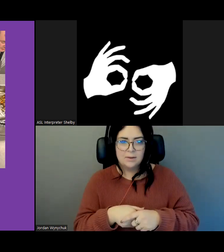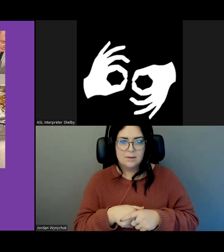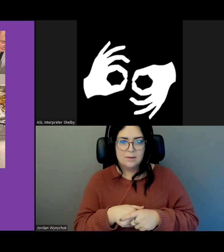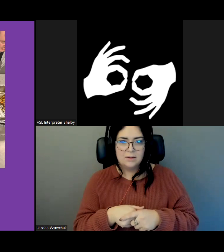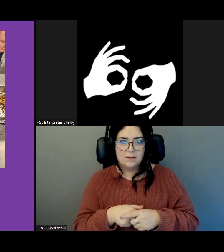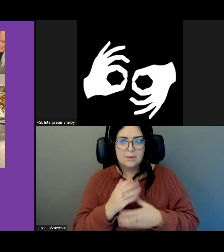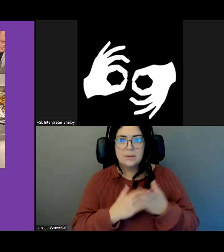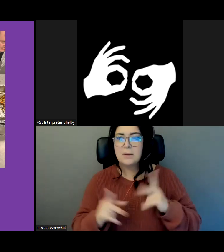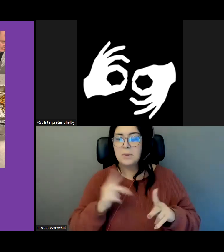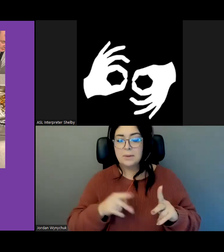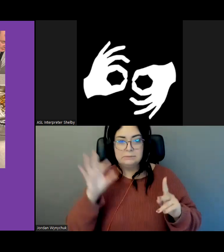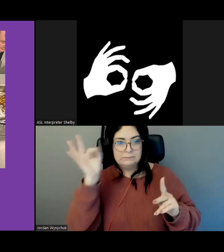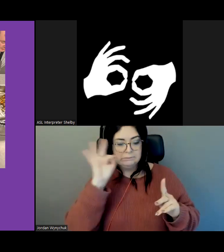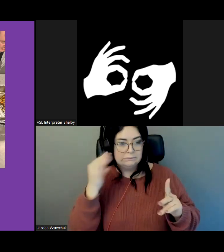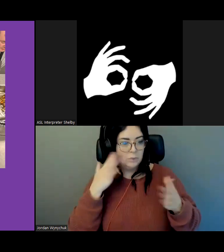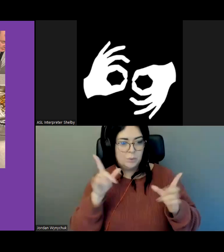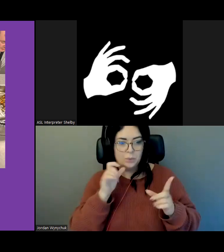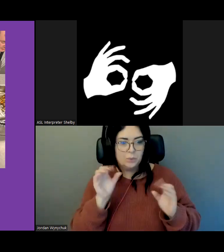maybe don't know anyone at the event.